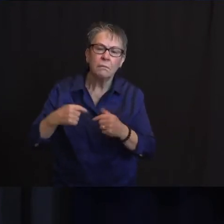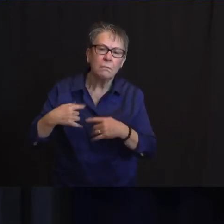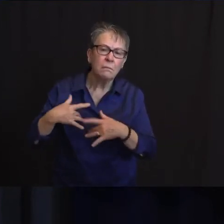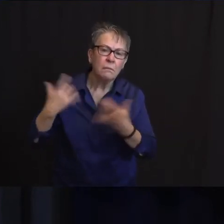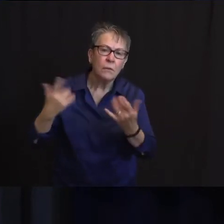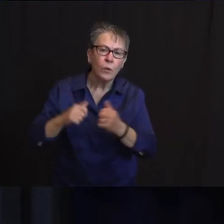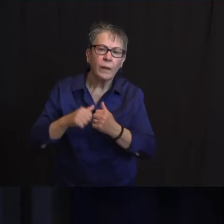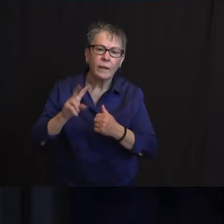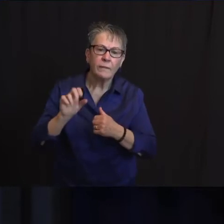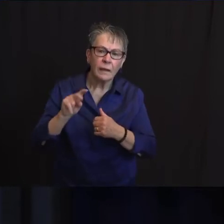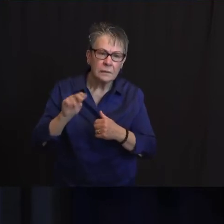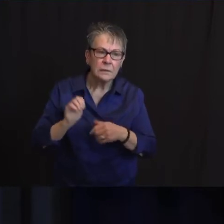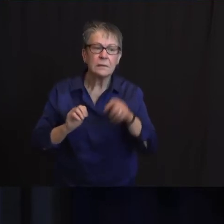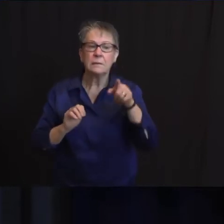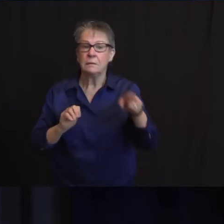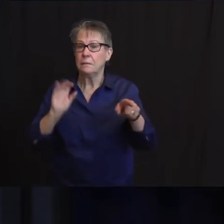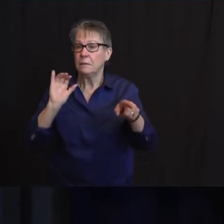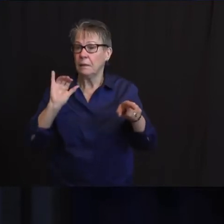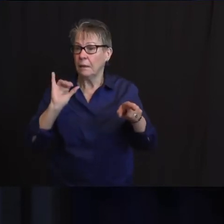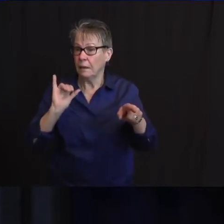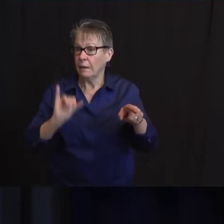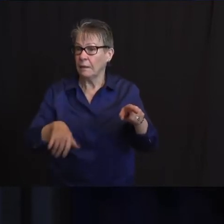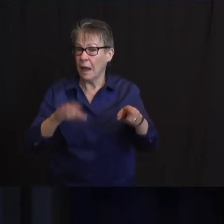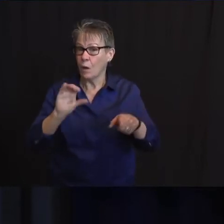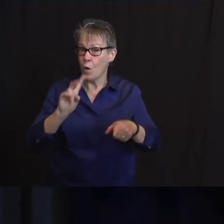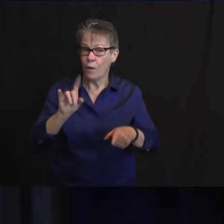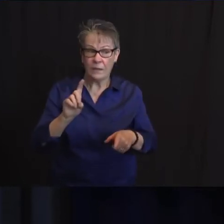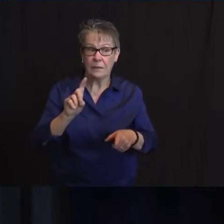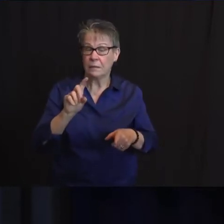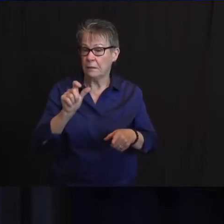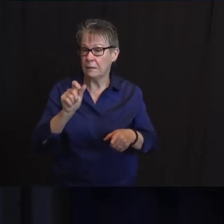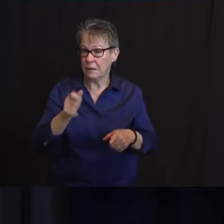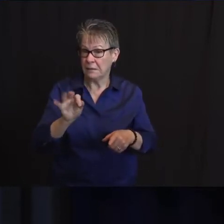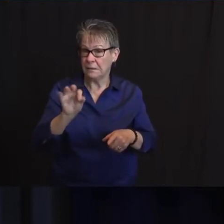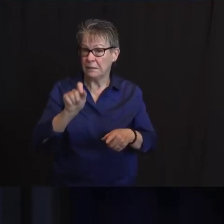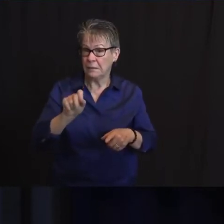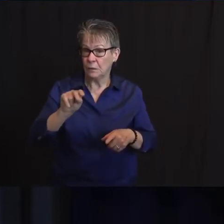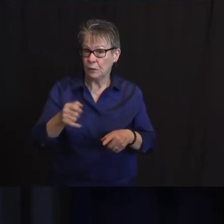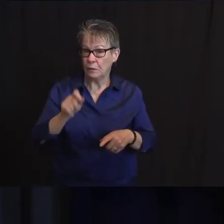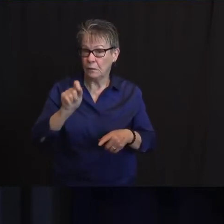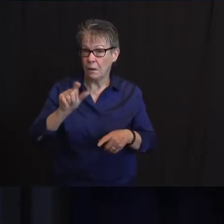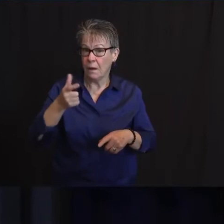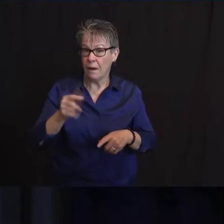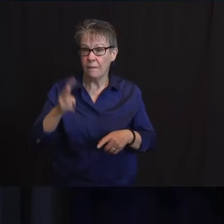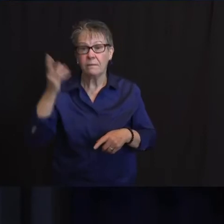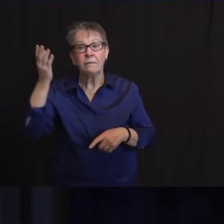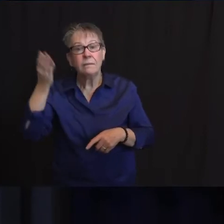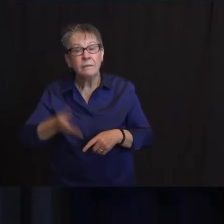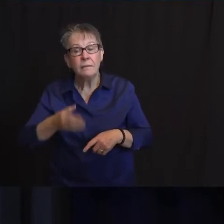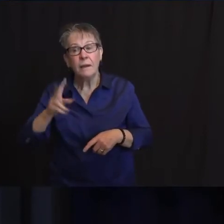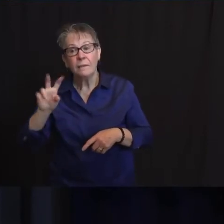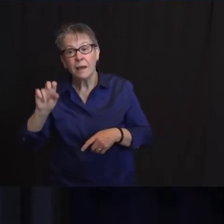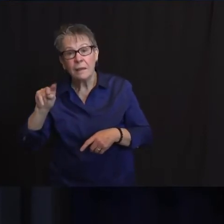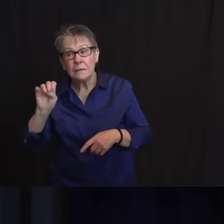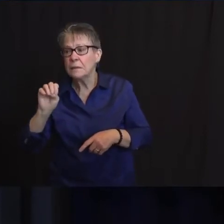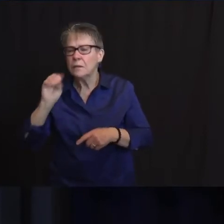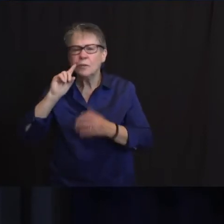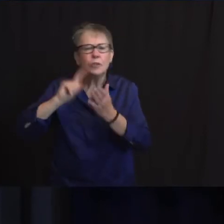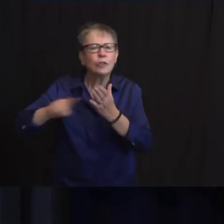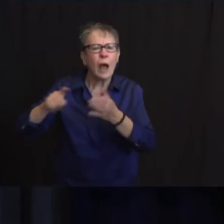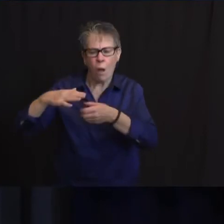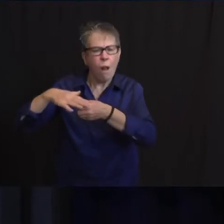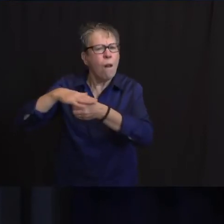covid19.nj.gov/vaccine. As I've stated, not all sites are participating in NJVSS, so please check your county